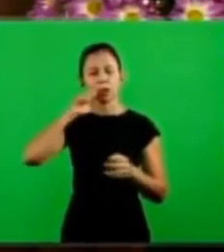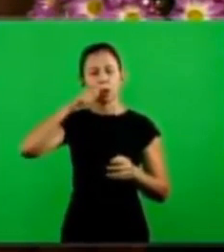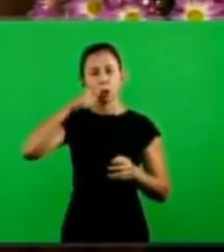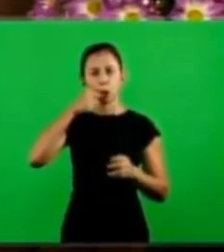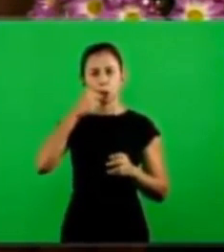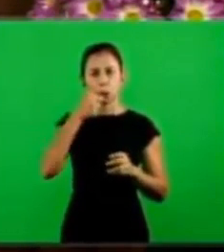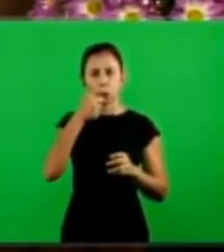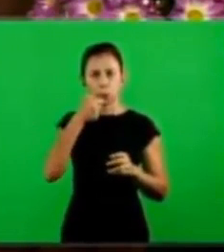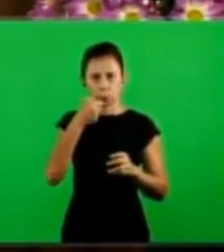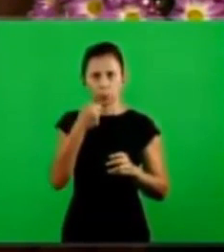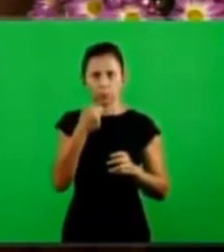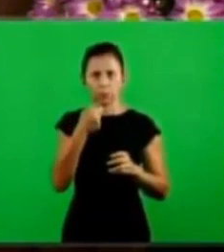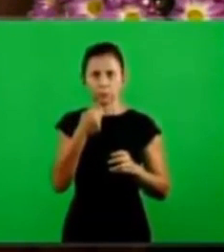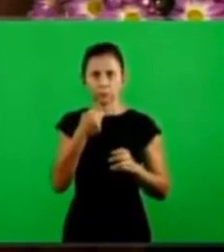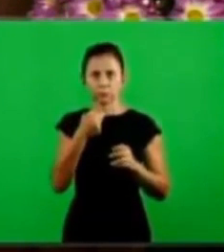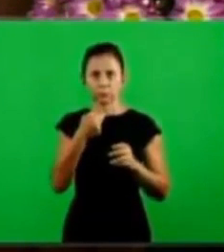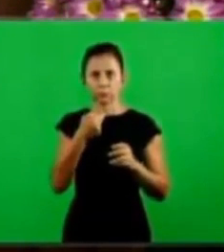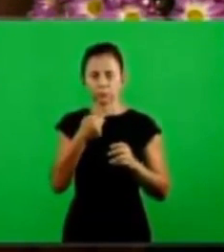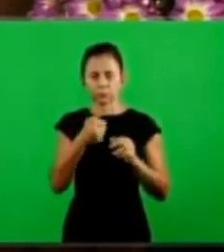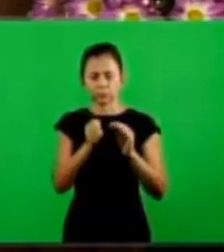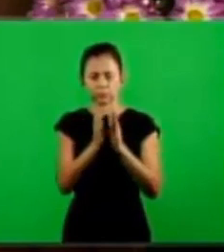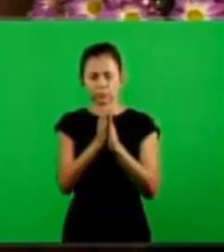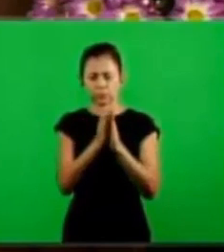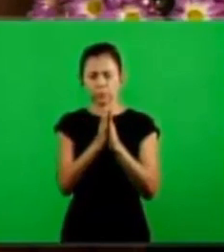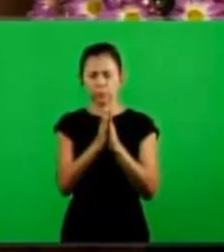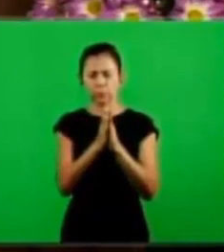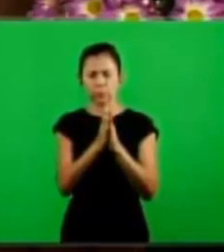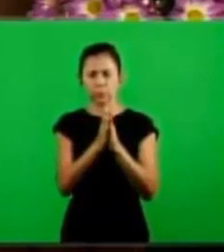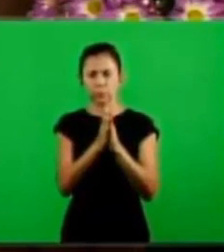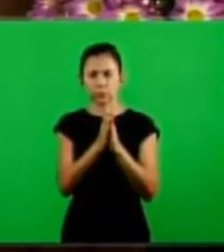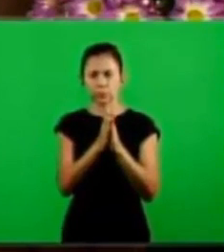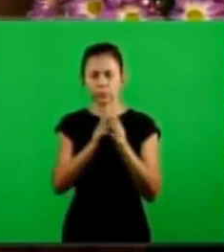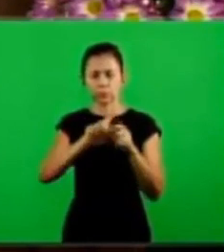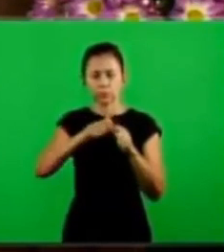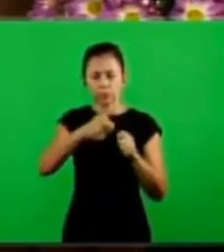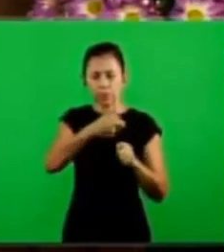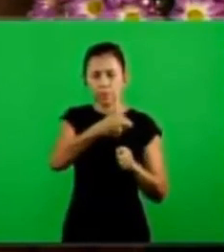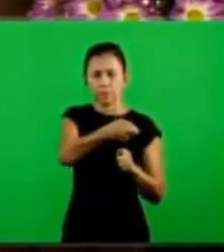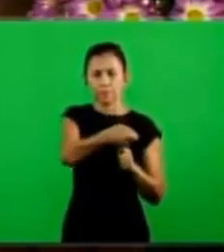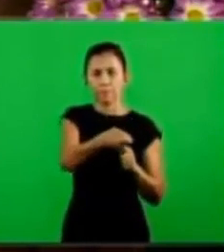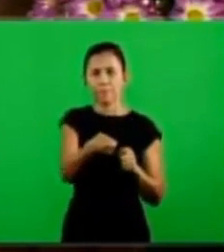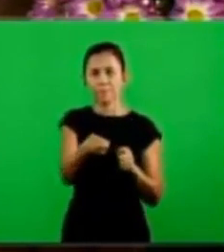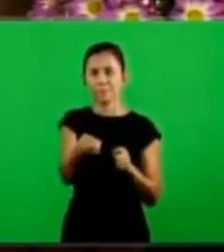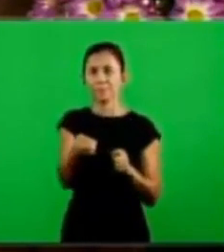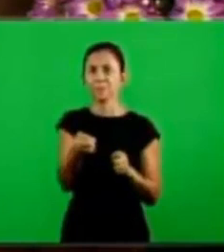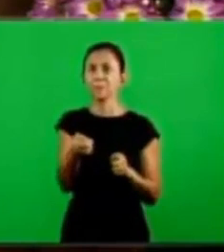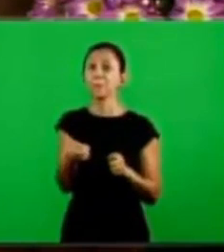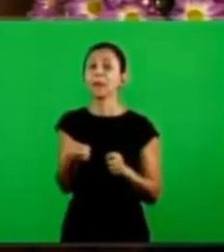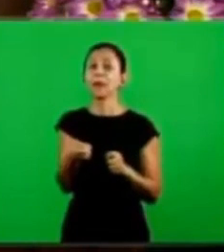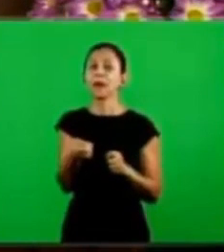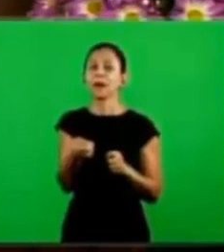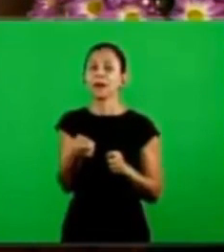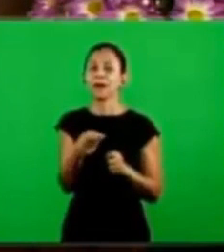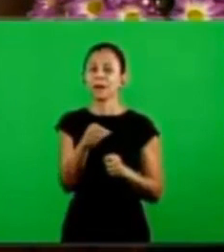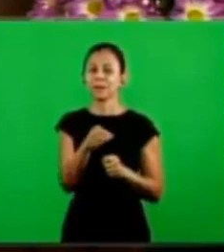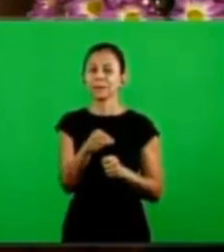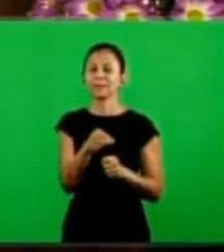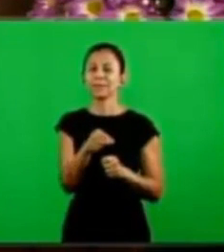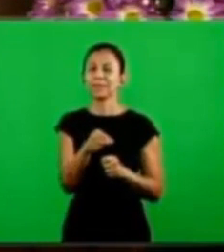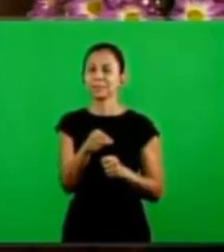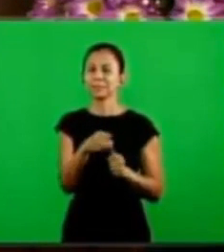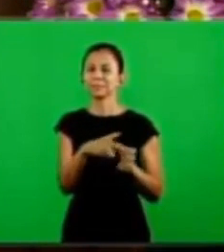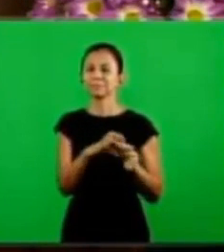blessed, he prayed. See, now we see prayers, and the break of bread